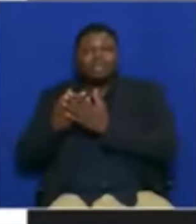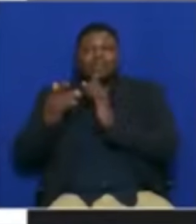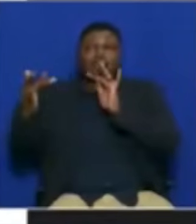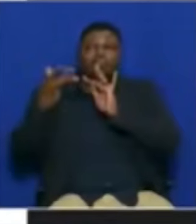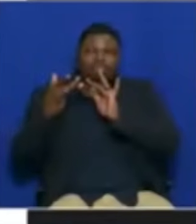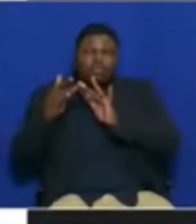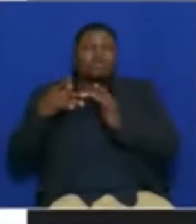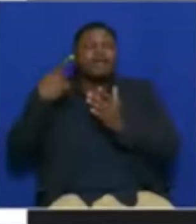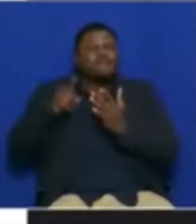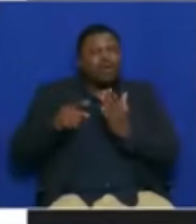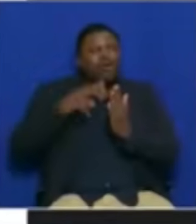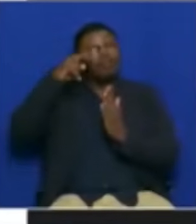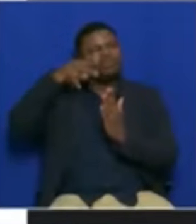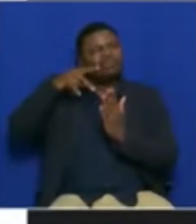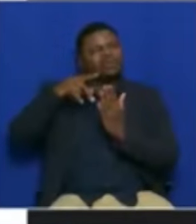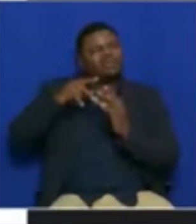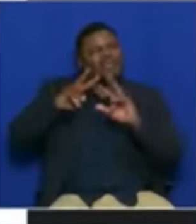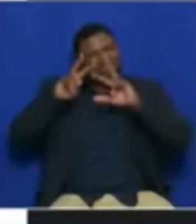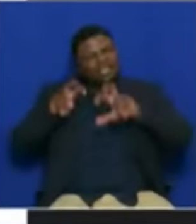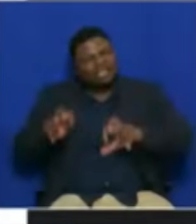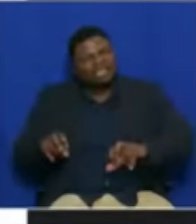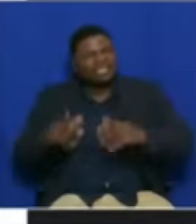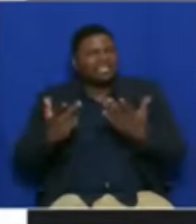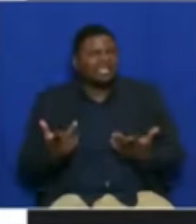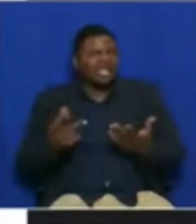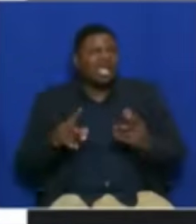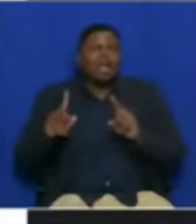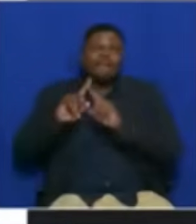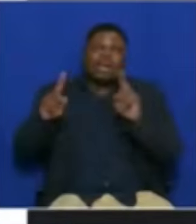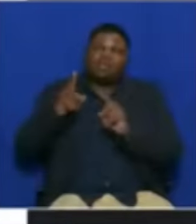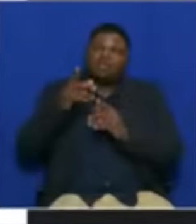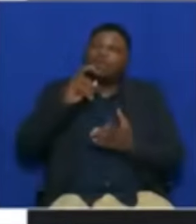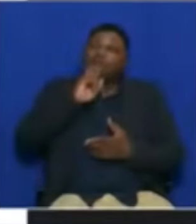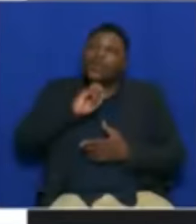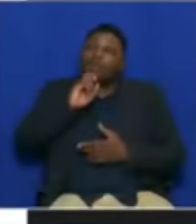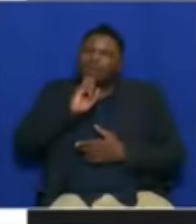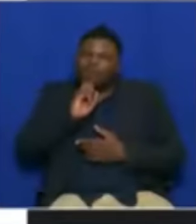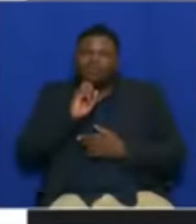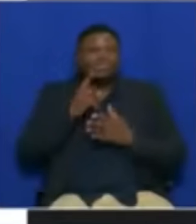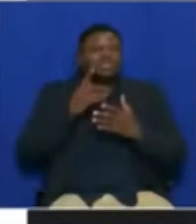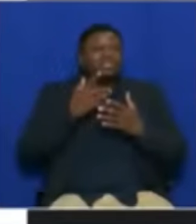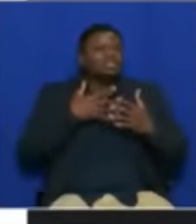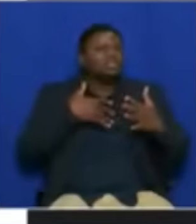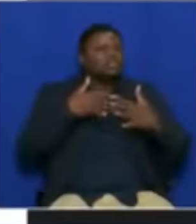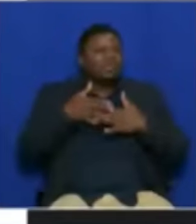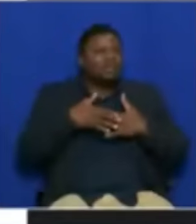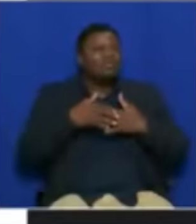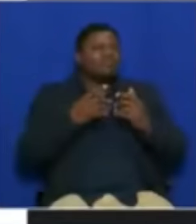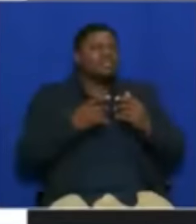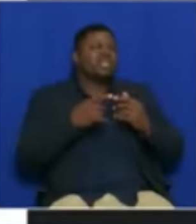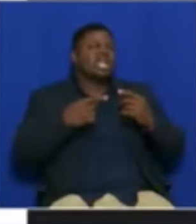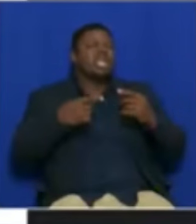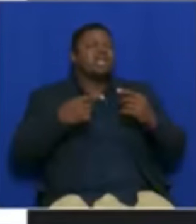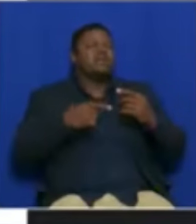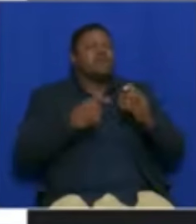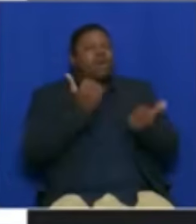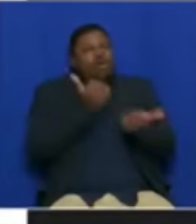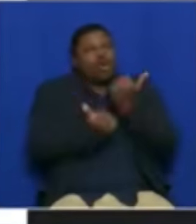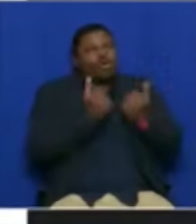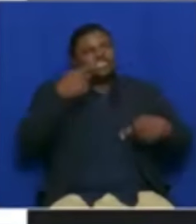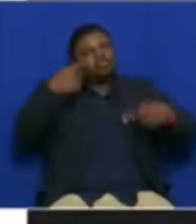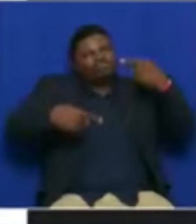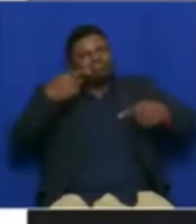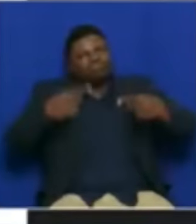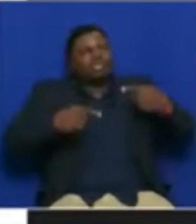they are eventually used in the subsequent trial is neither here nor there. That's a decision by the prosecutor. Yes. My question to you